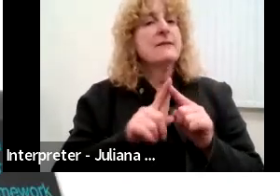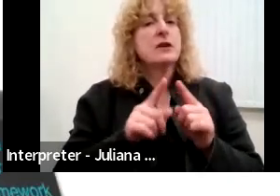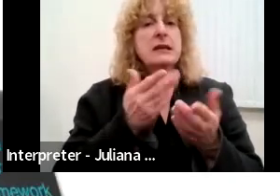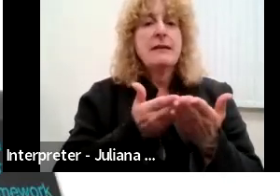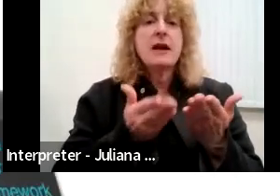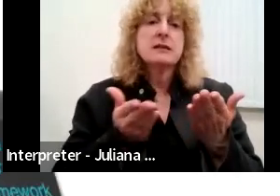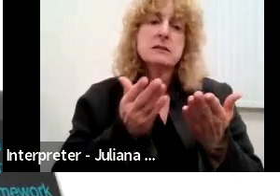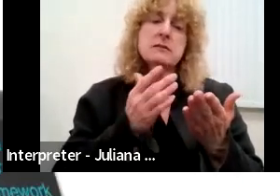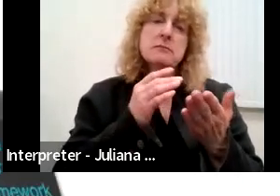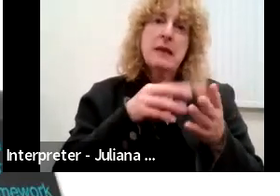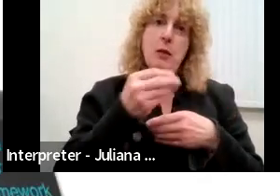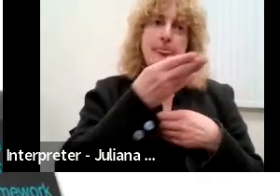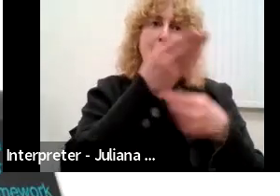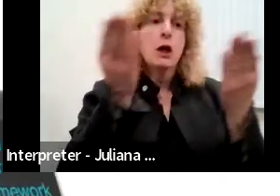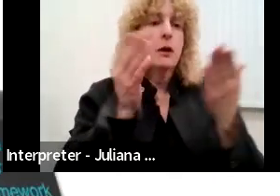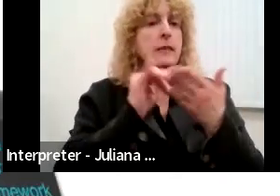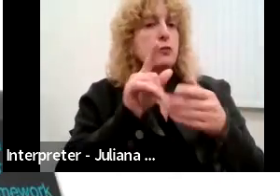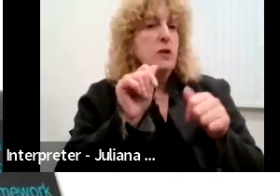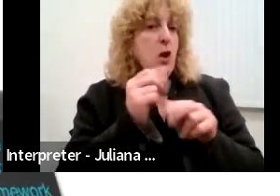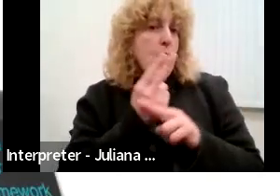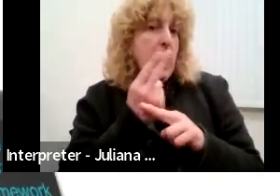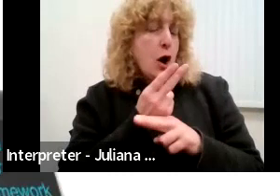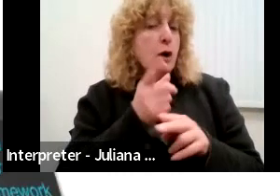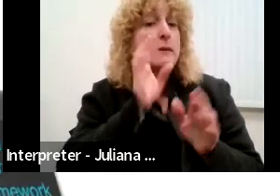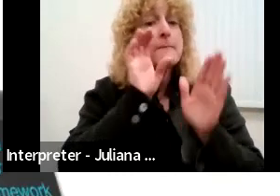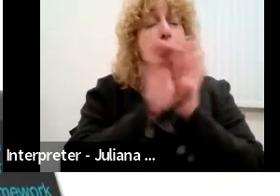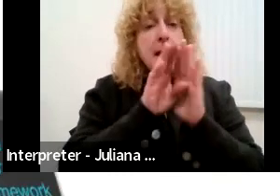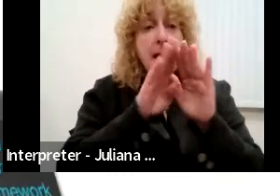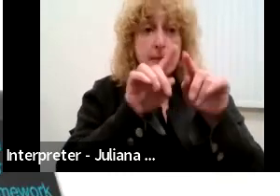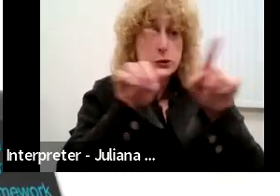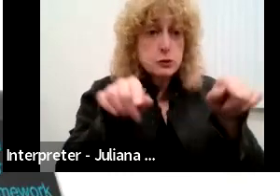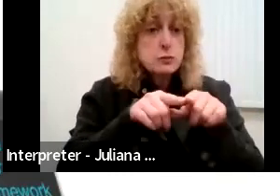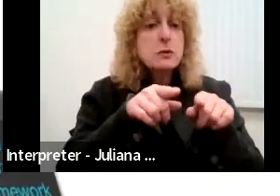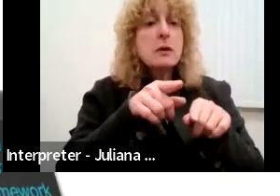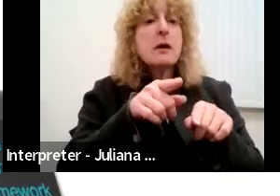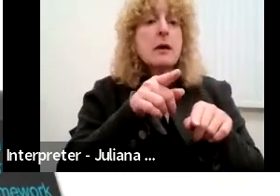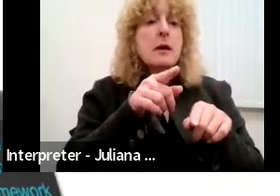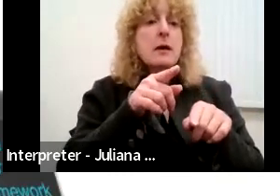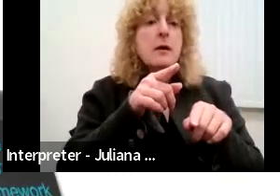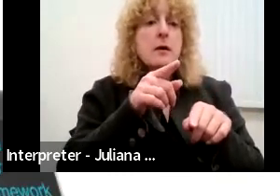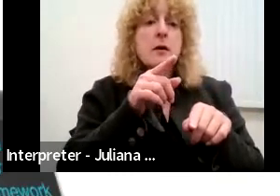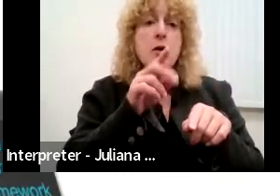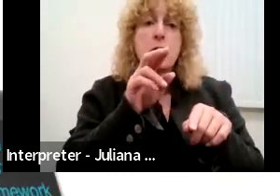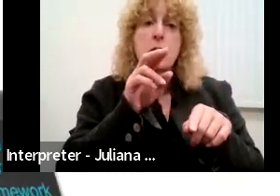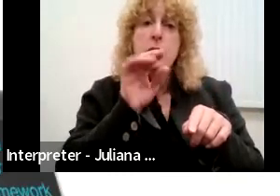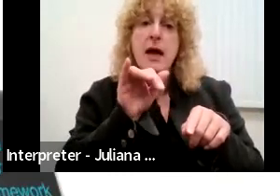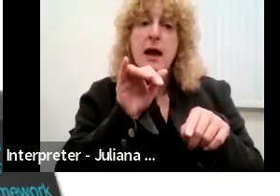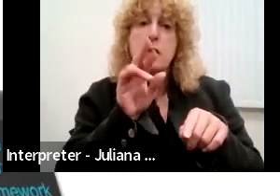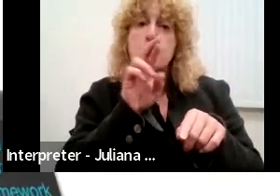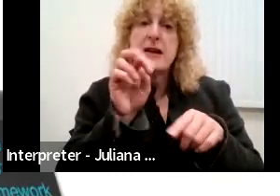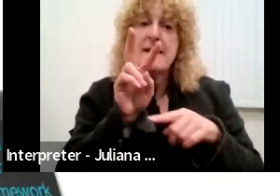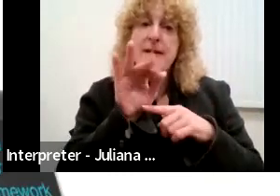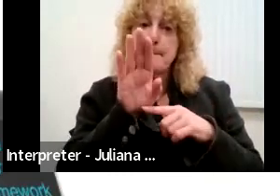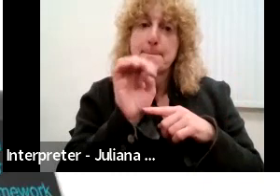that are out there that are wearable. So the images on the screen are the Revibe watch. So that